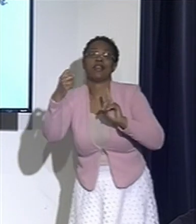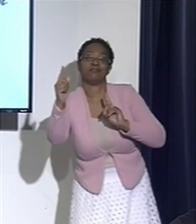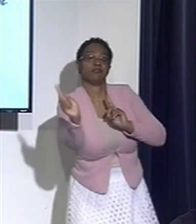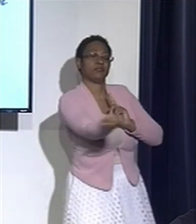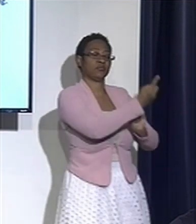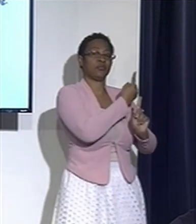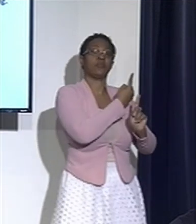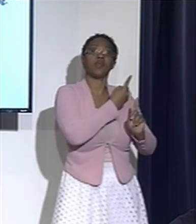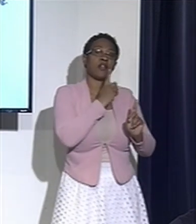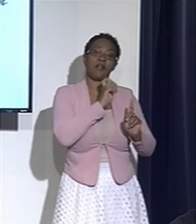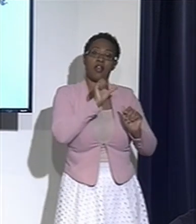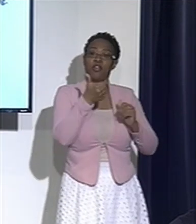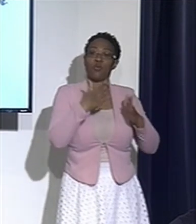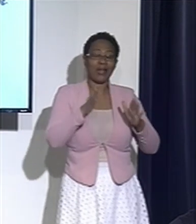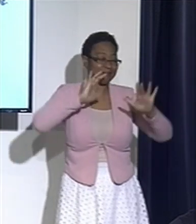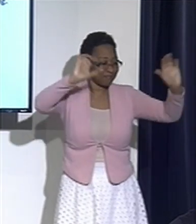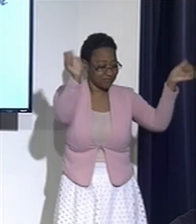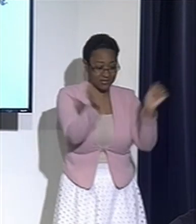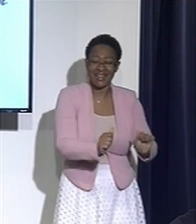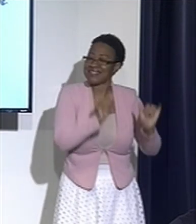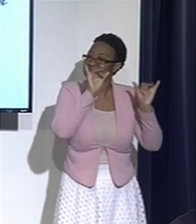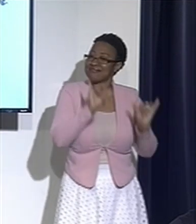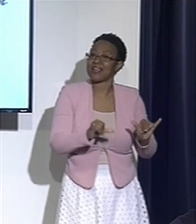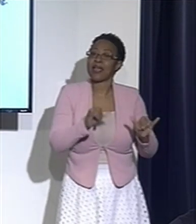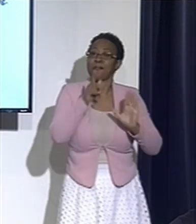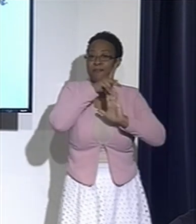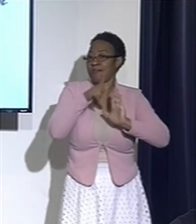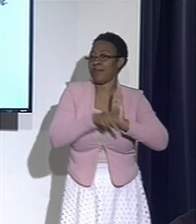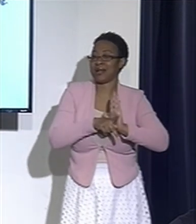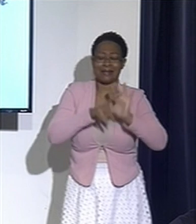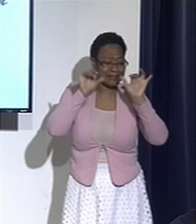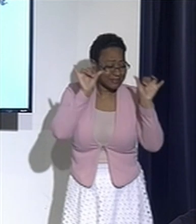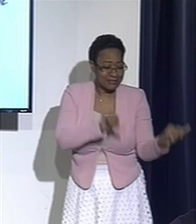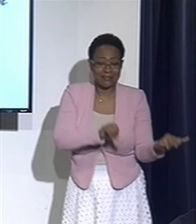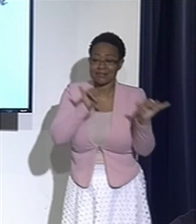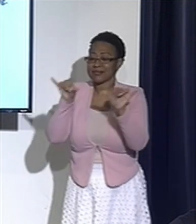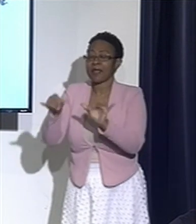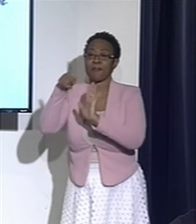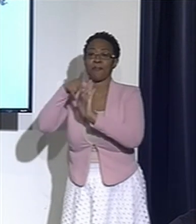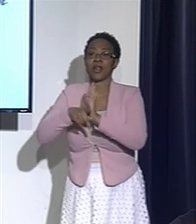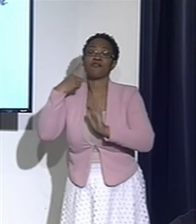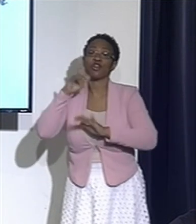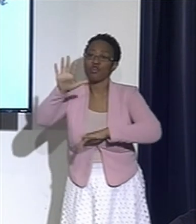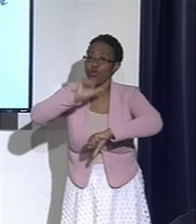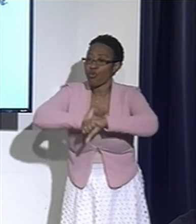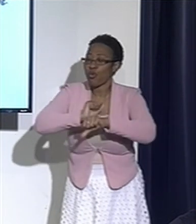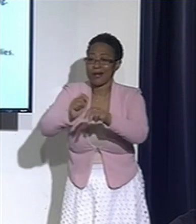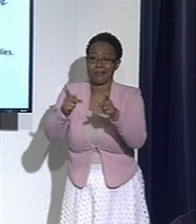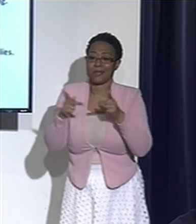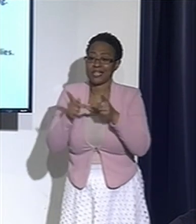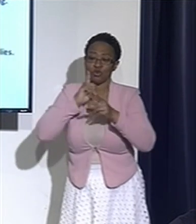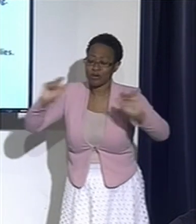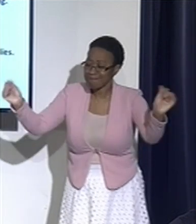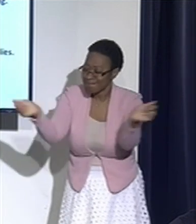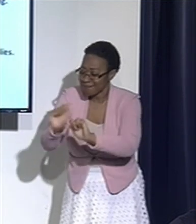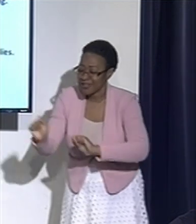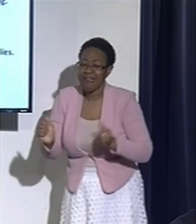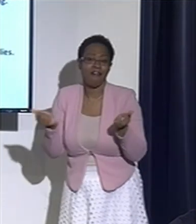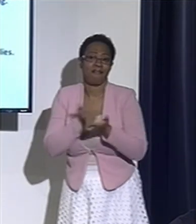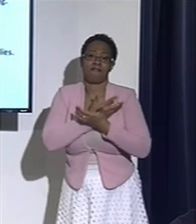Woodward the other direction. And we're going to have the same kind of protocols for your work settings, and we're going to make